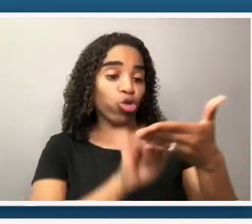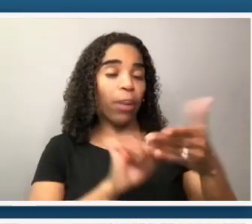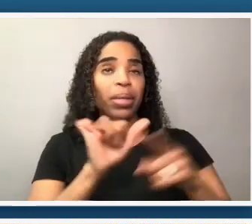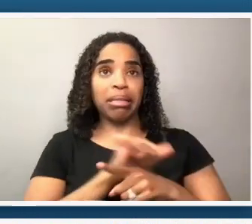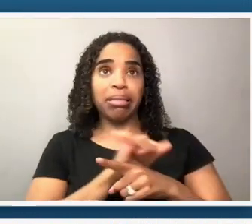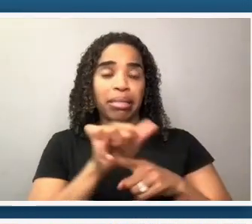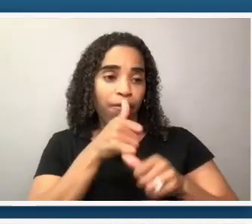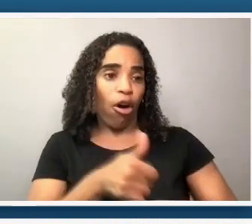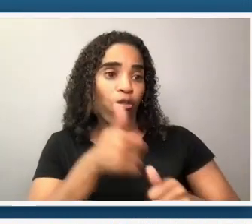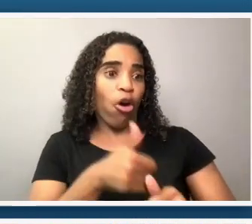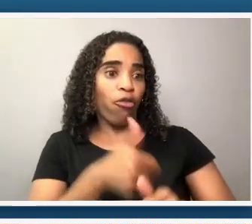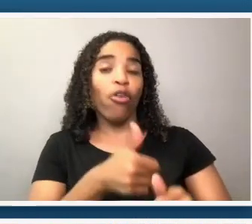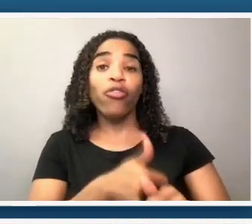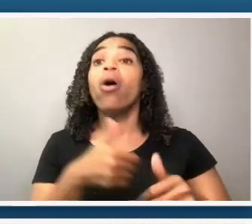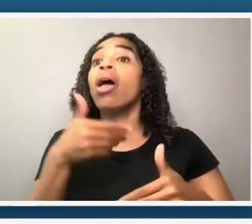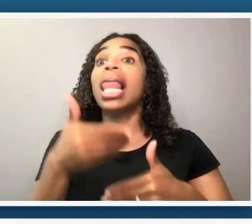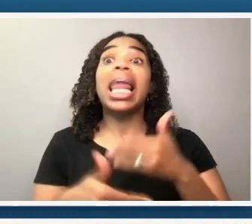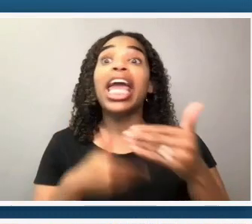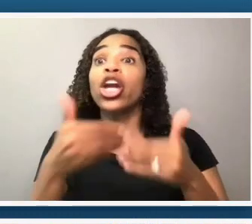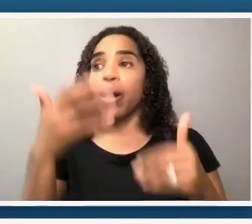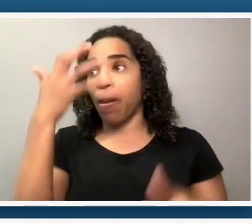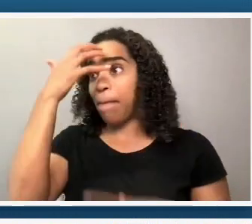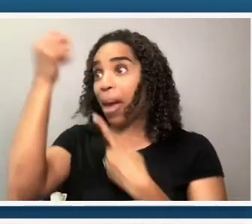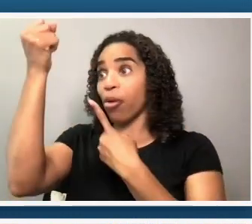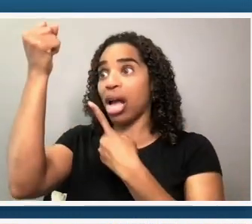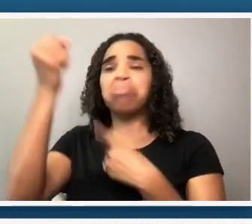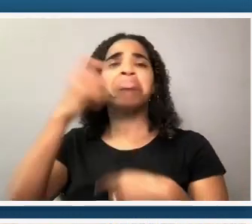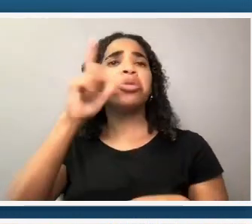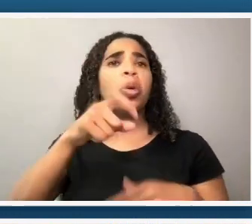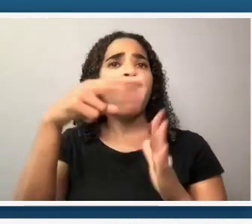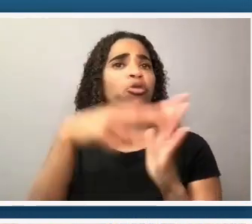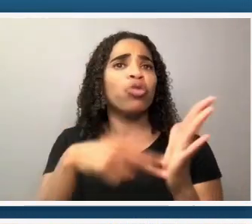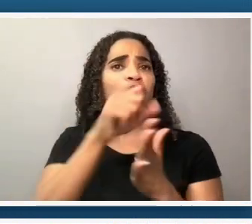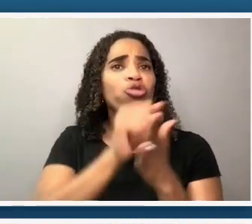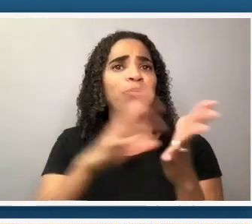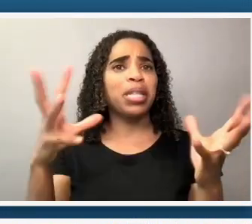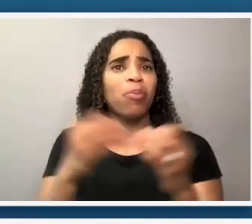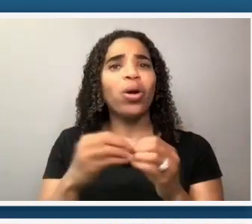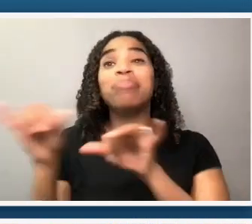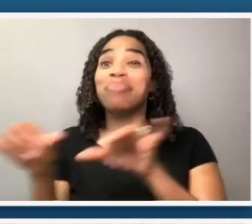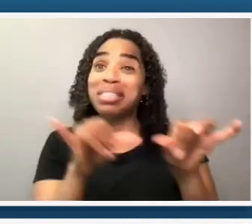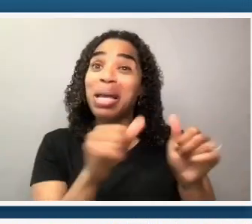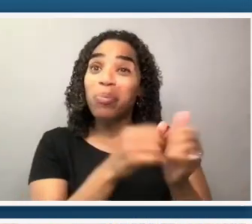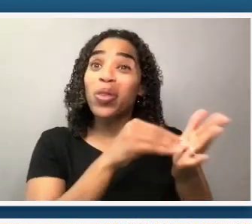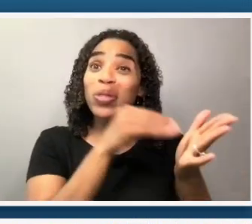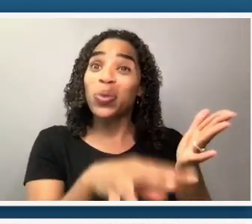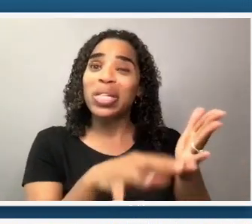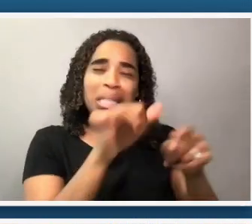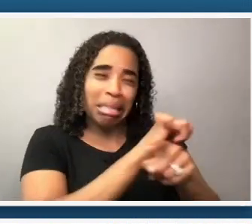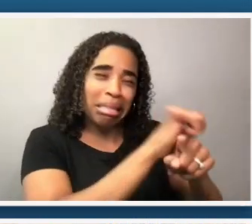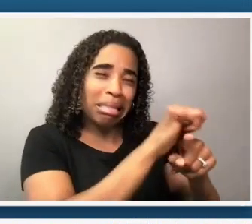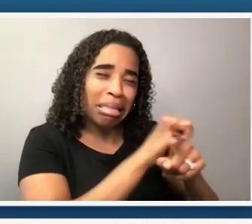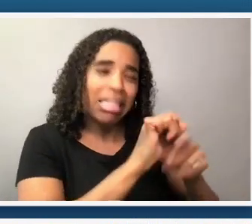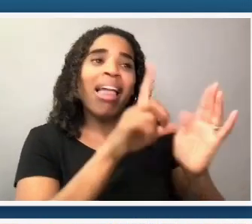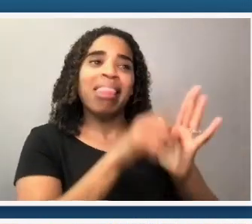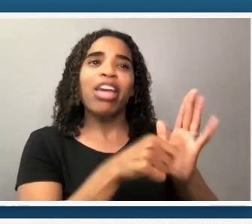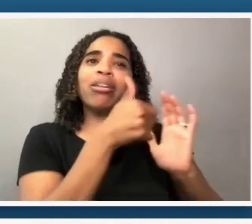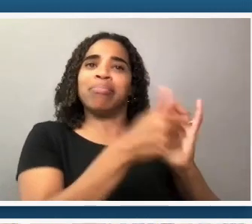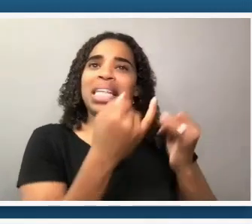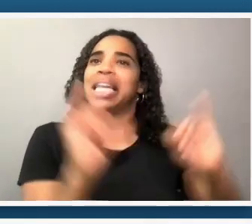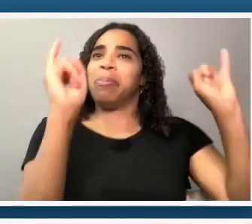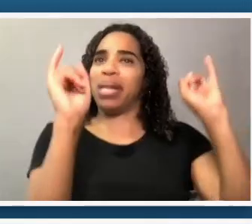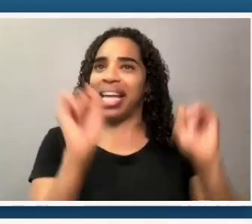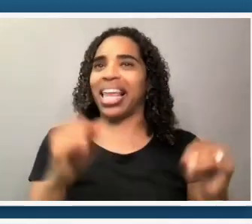same with the thinking routines in the classroom with students. That is so helpful, Sharon. I think